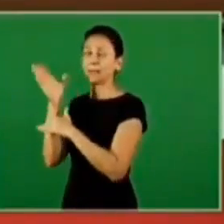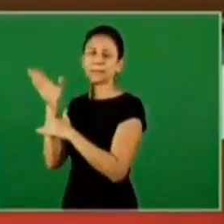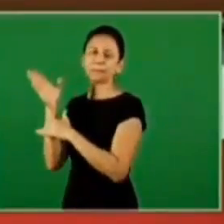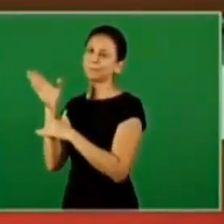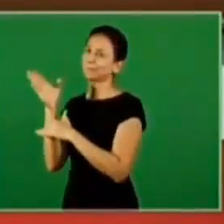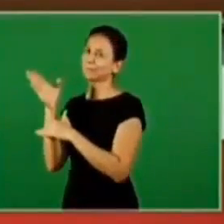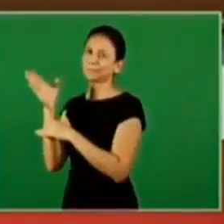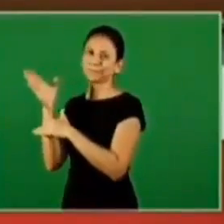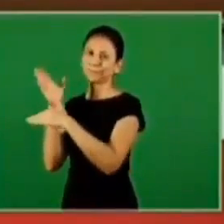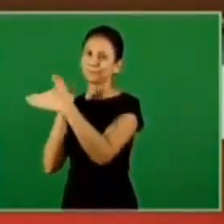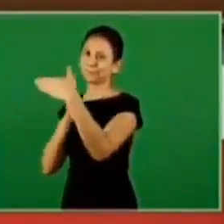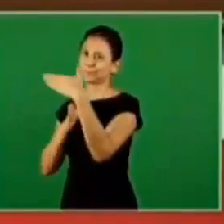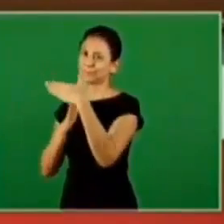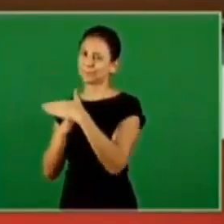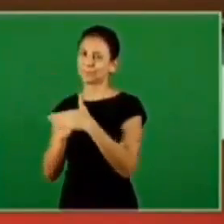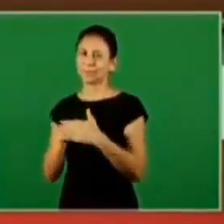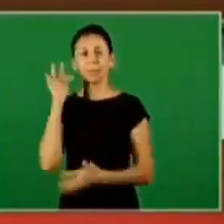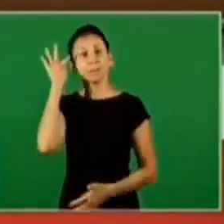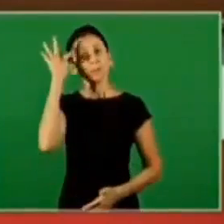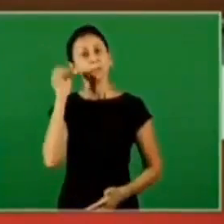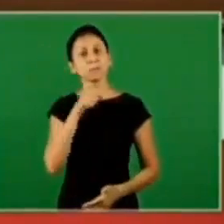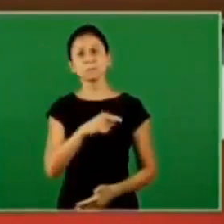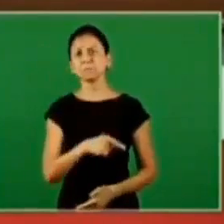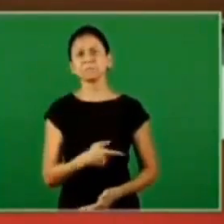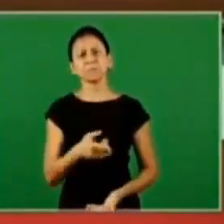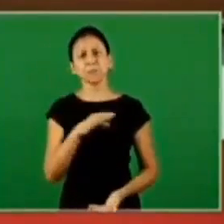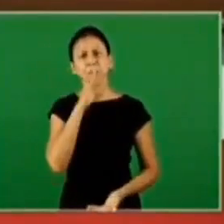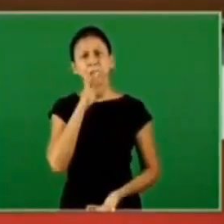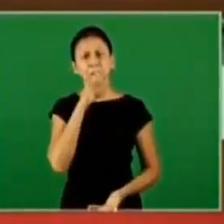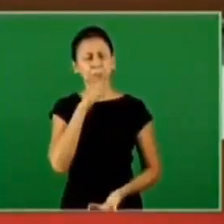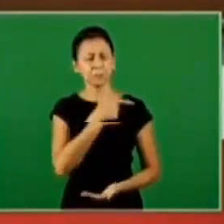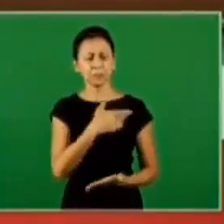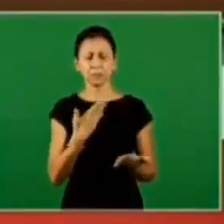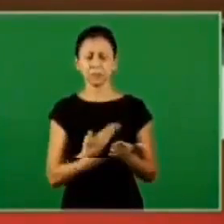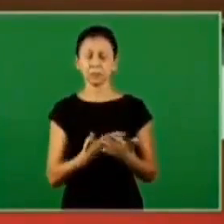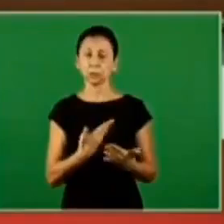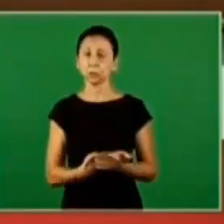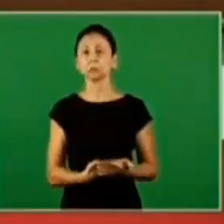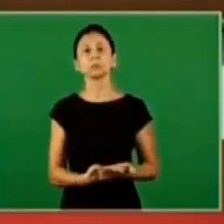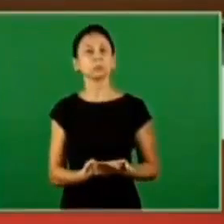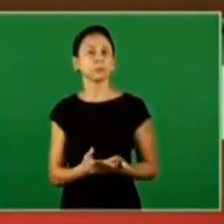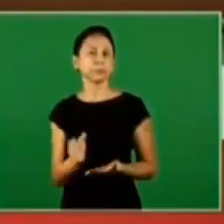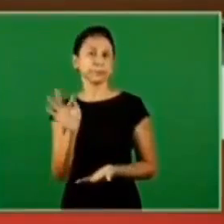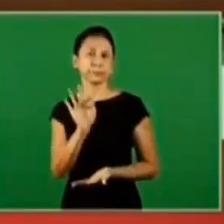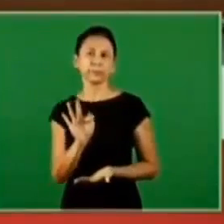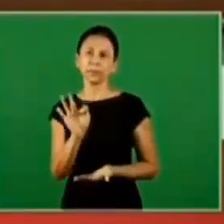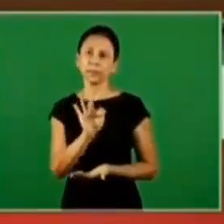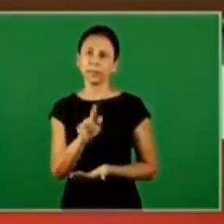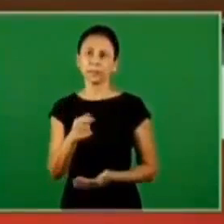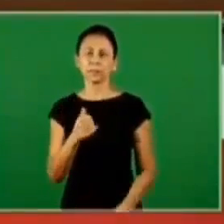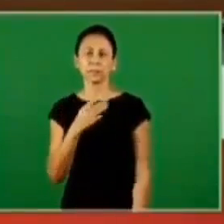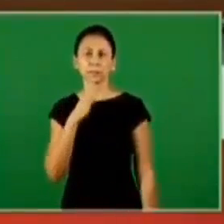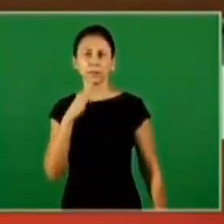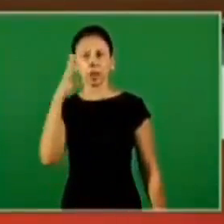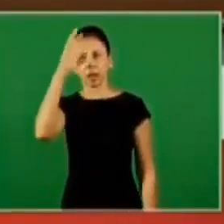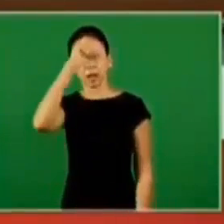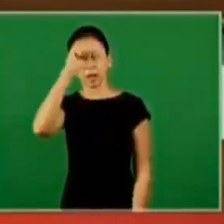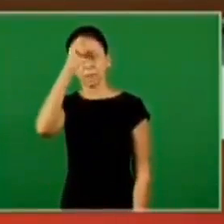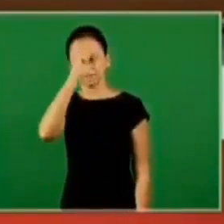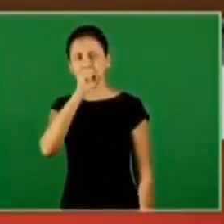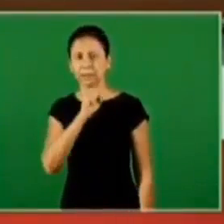eternity. Why? Because philosophy is of something that you know. Philosophy is of stuff that you